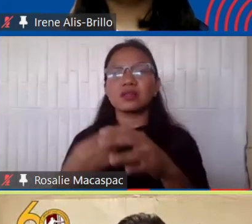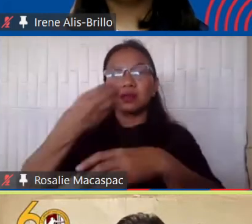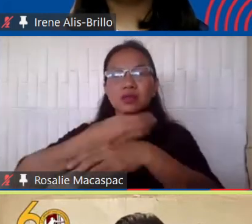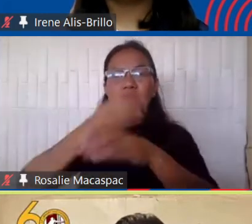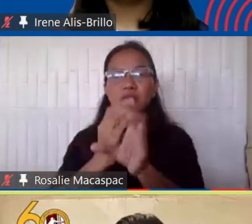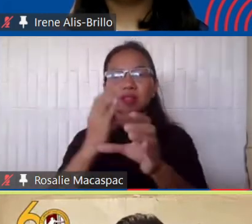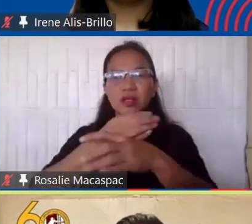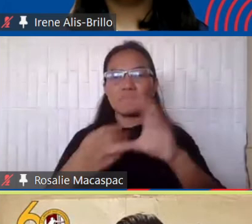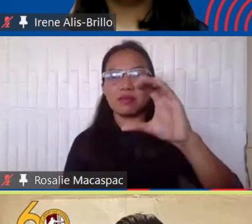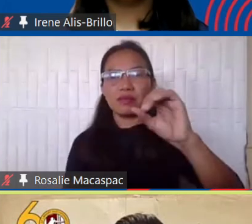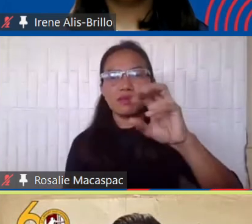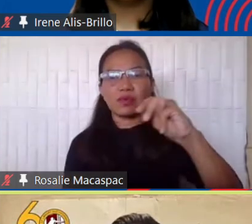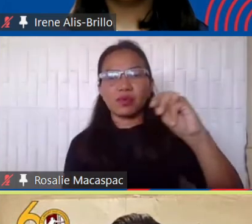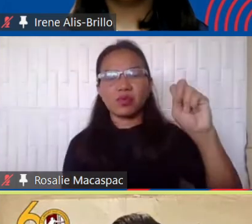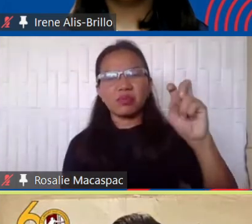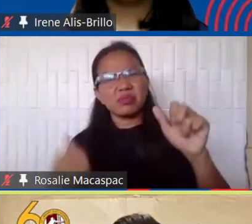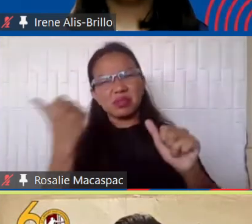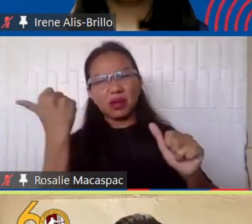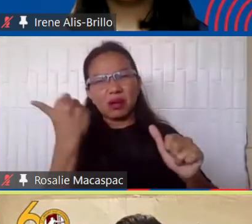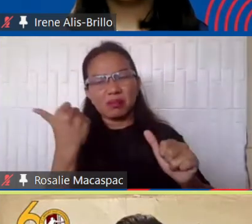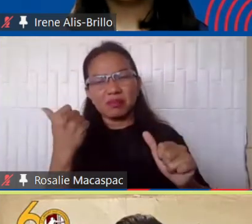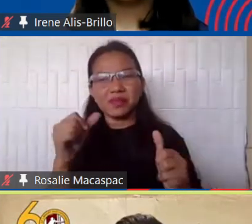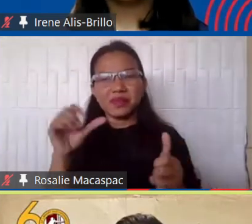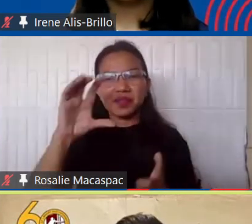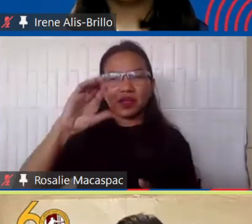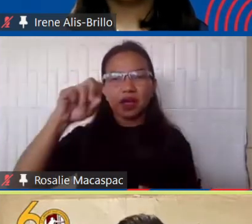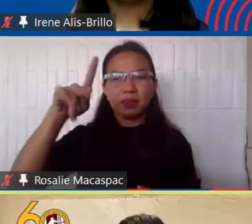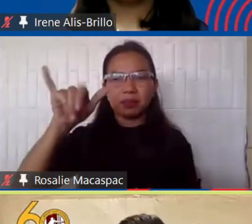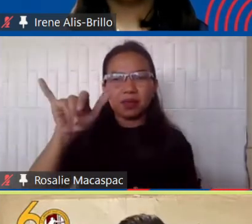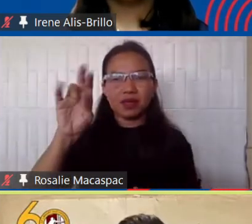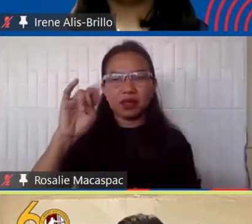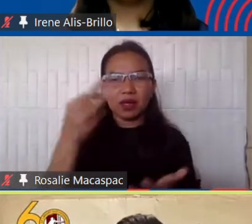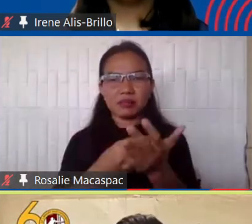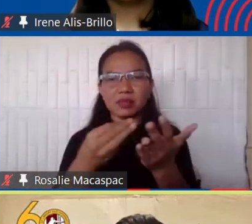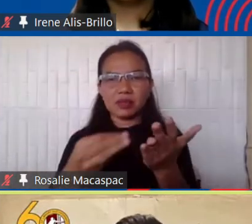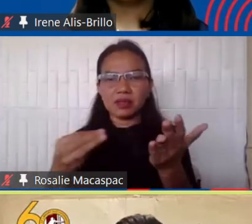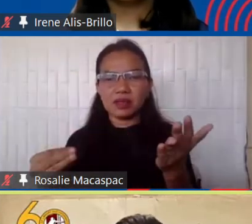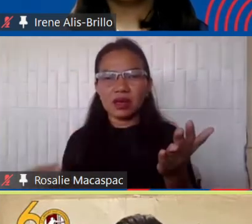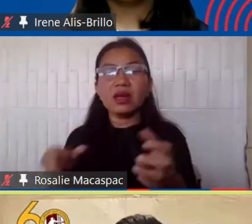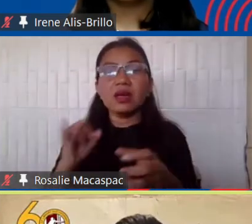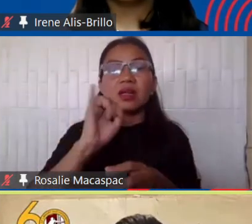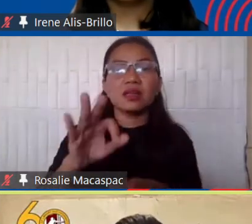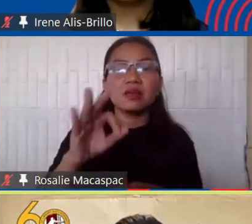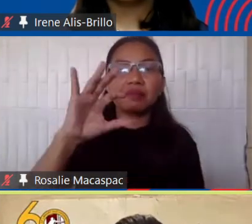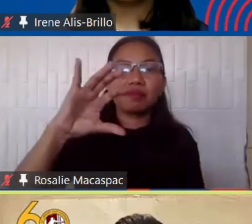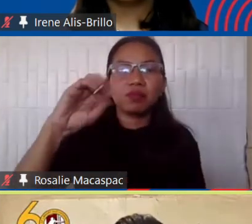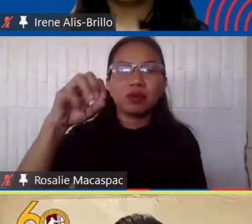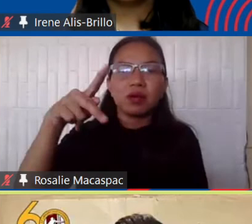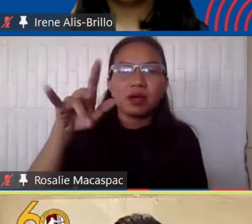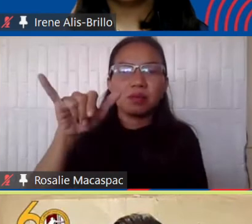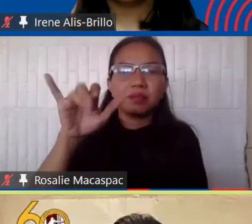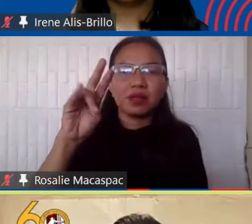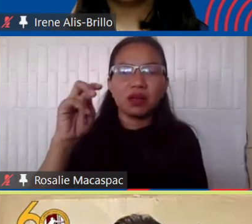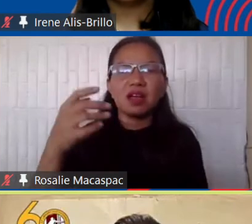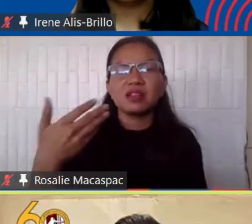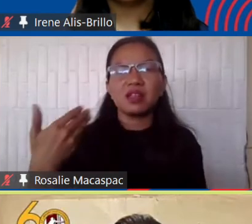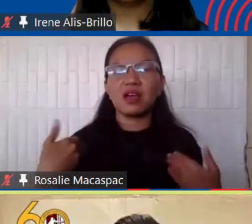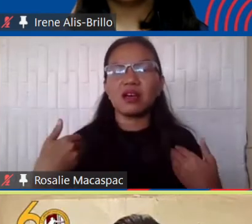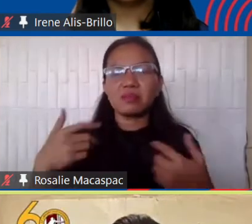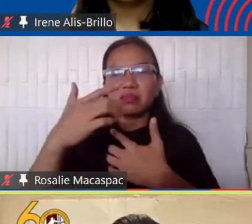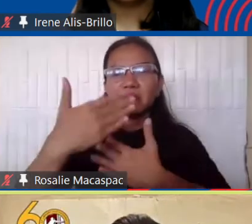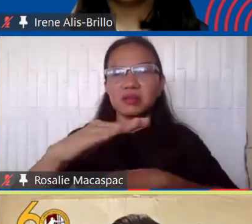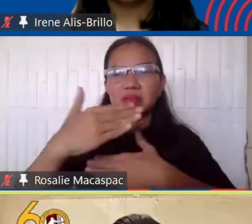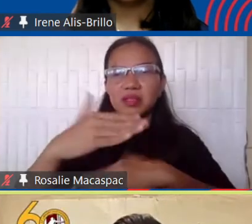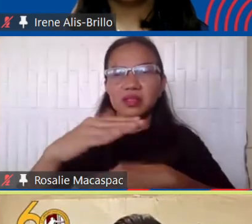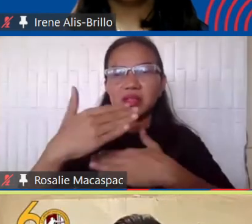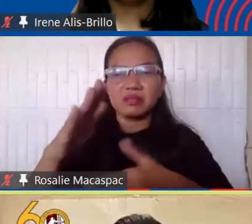be copyrighted material. So even if it's copyrighted, some may have limited rights. Like for example,